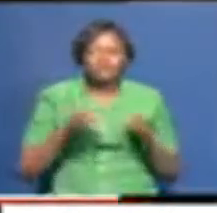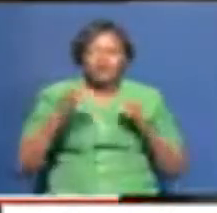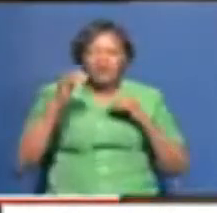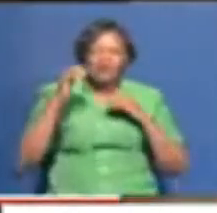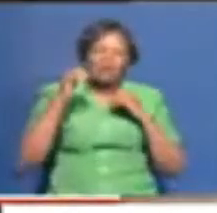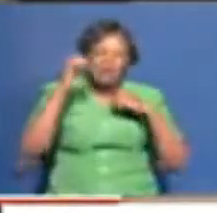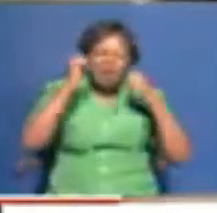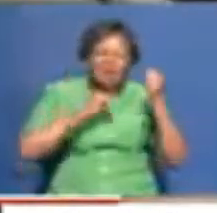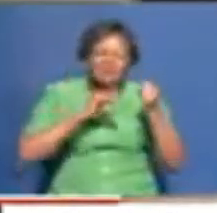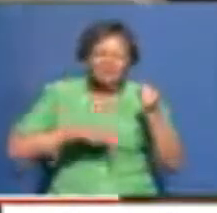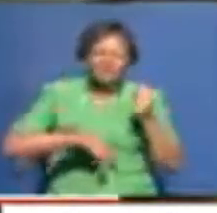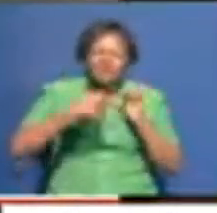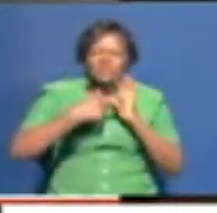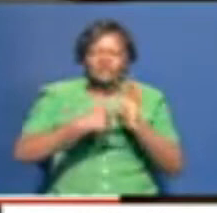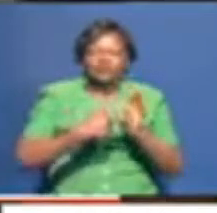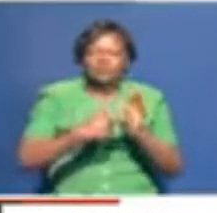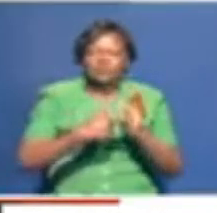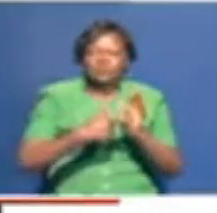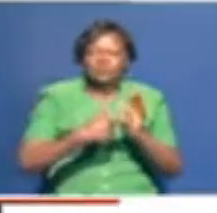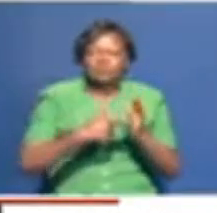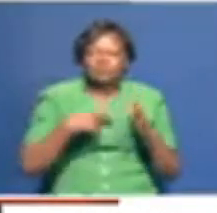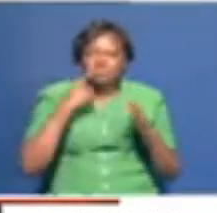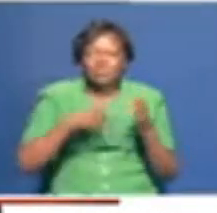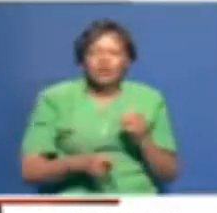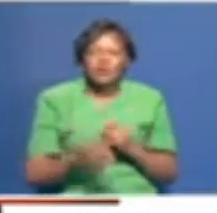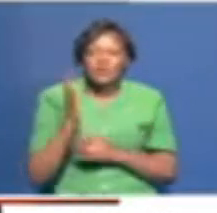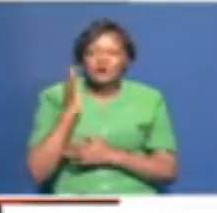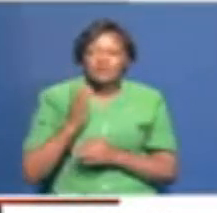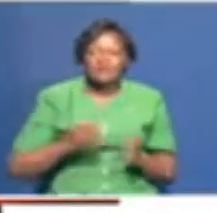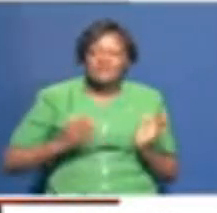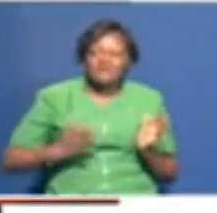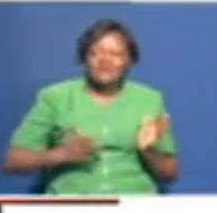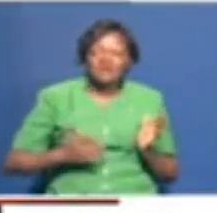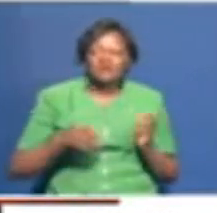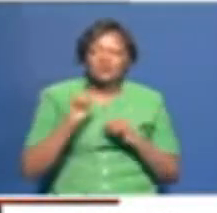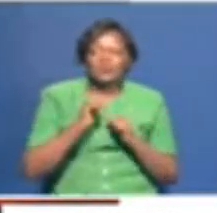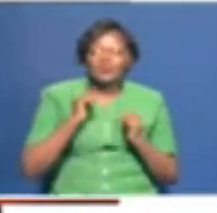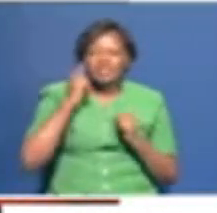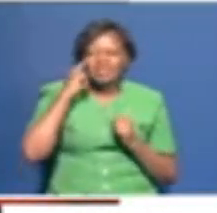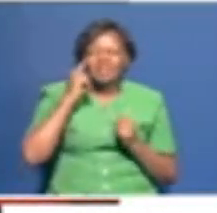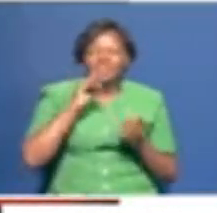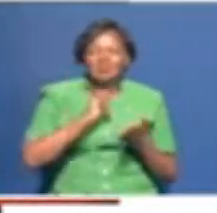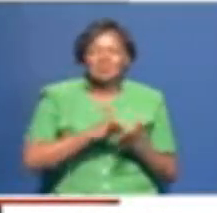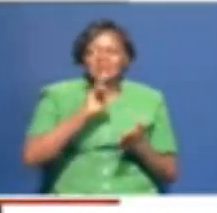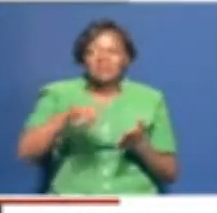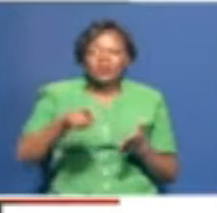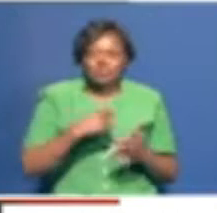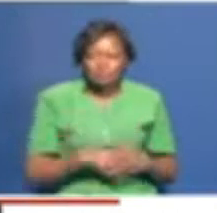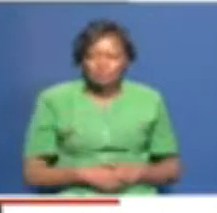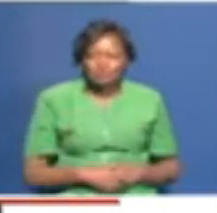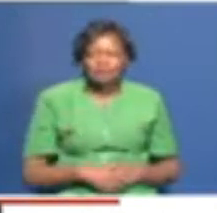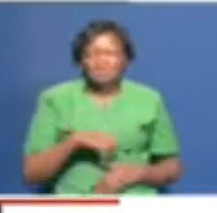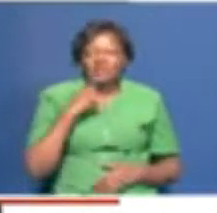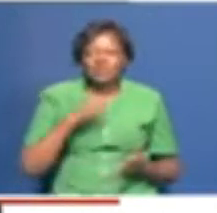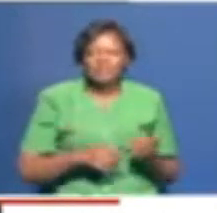wheels. Didi tweeted, bodyguards wametoka mbio kwa gari, unaweza vania wamekosea. Benson wrote,